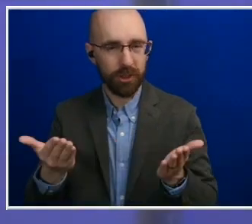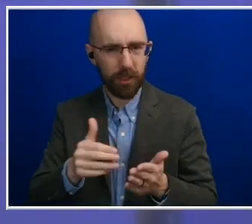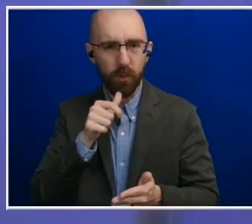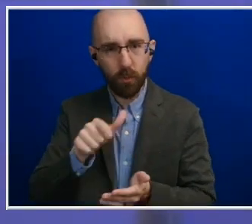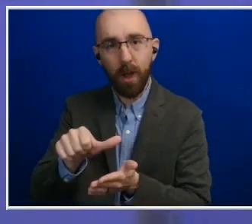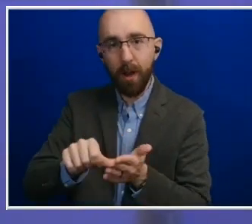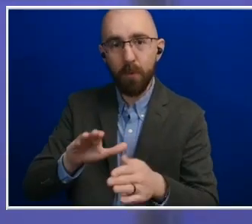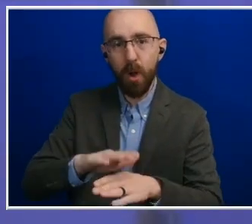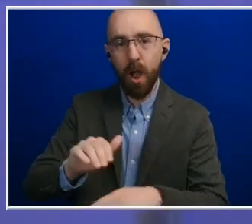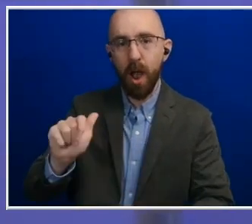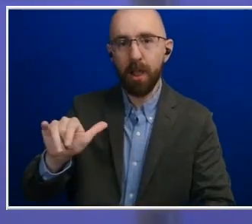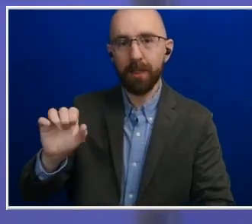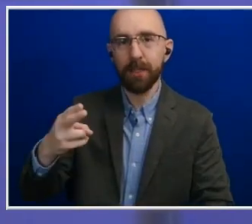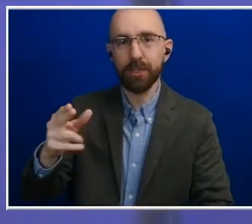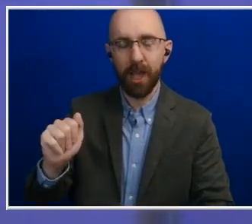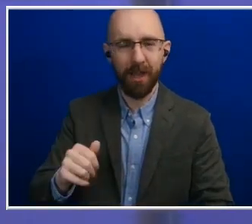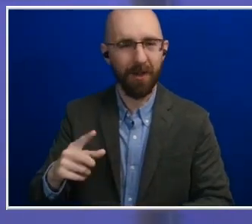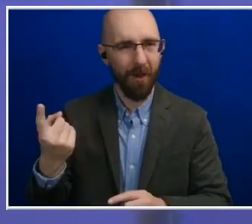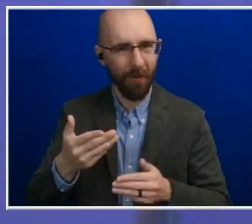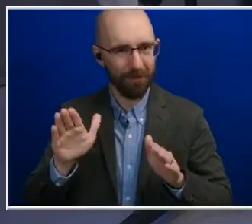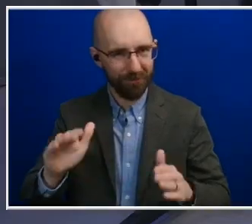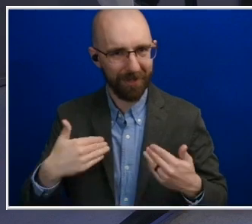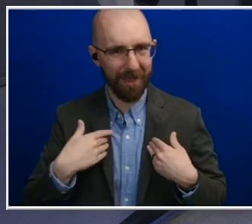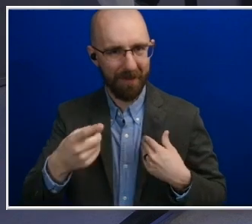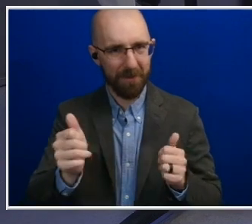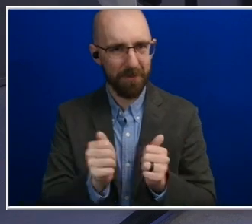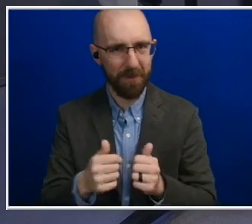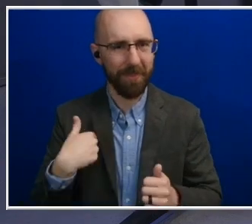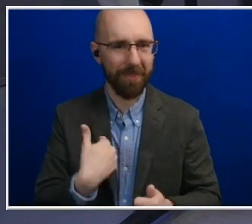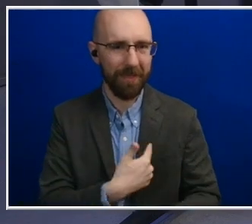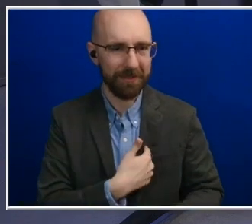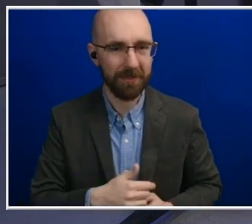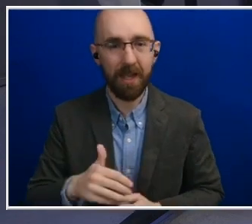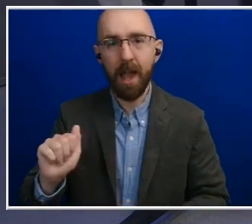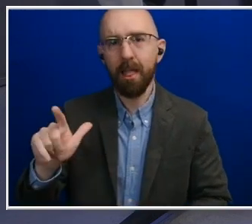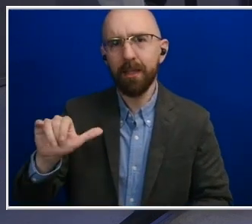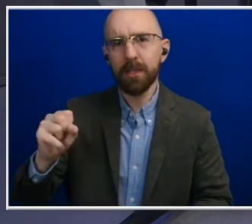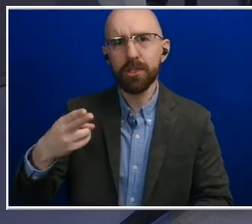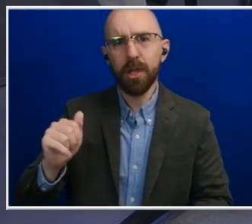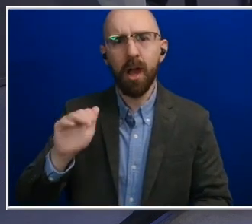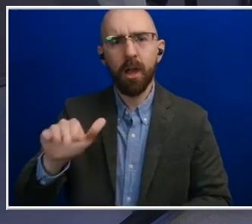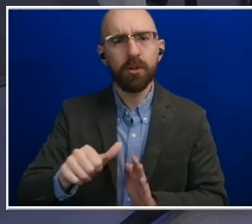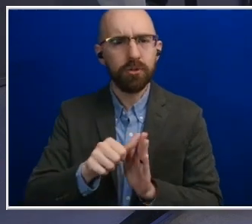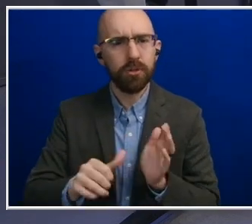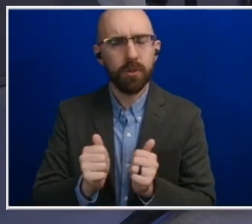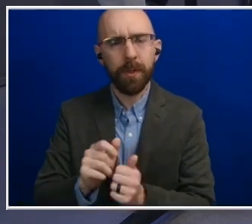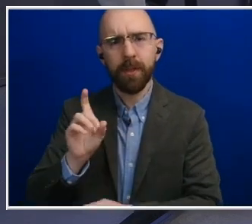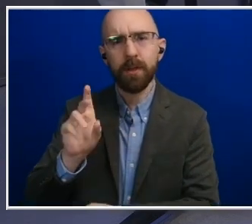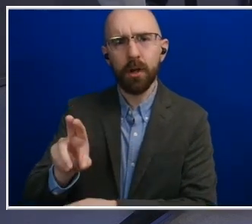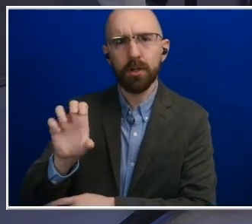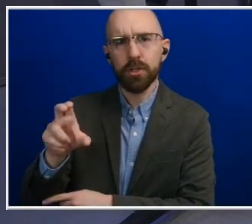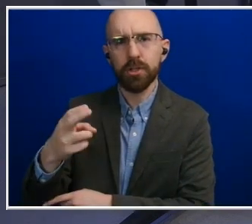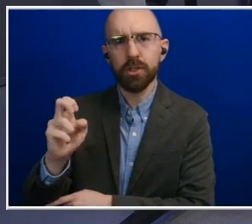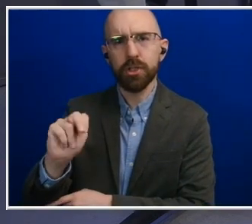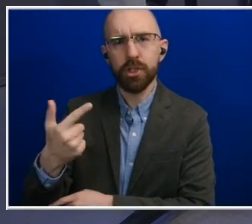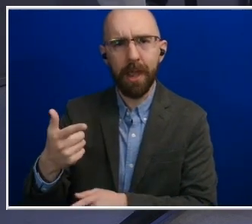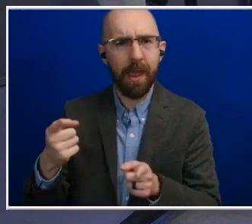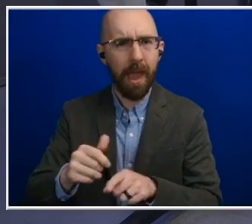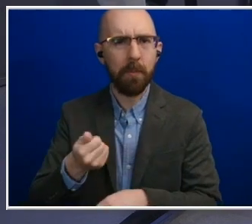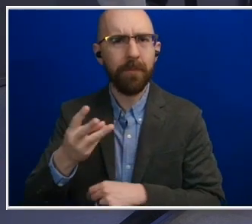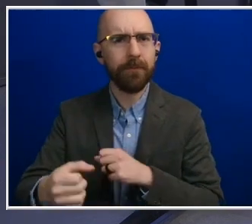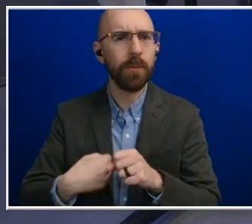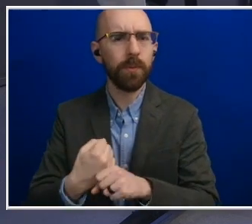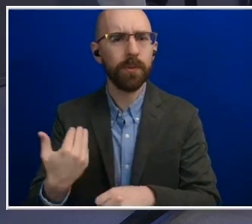Dr. Chang, always great to have you with us. Thank you. Alicia, your surgery with Dr. Chang happened a couple years ago. But you